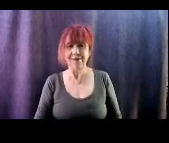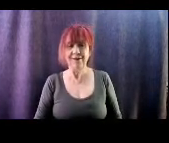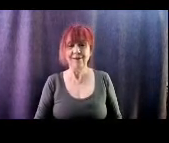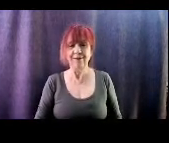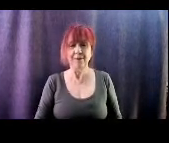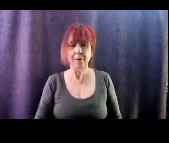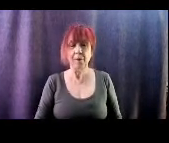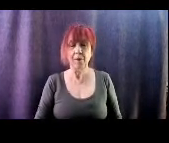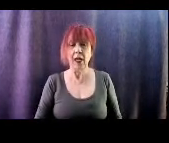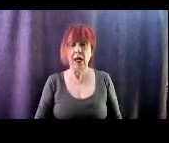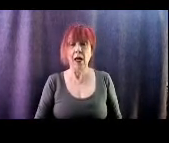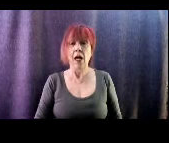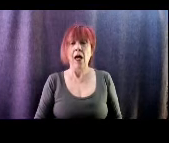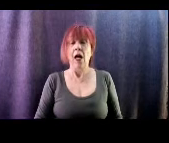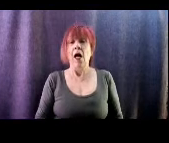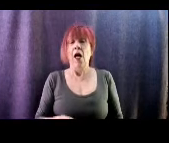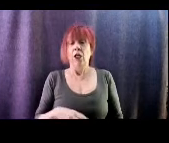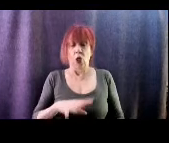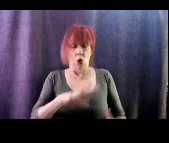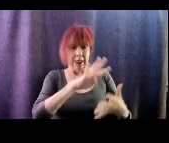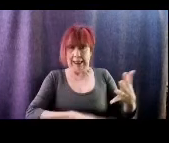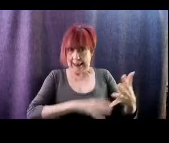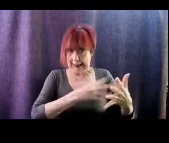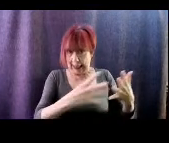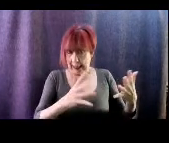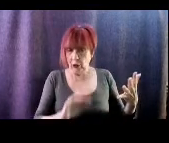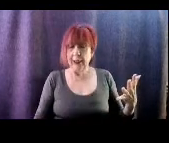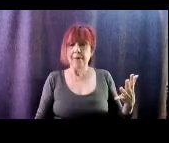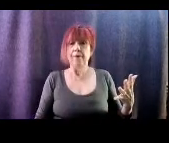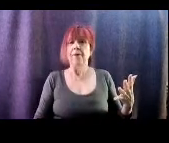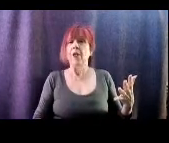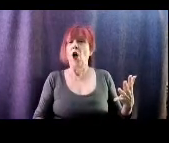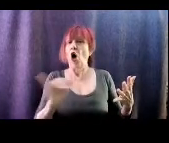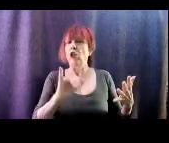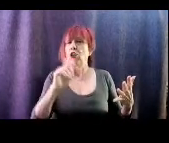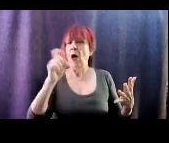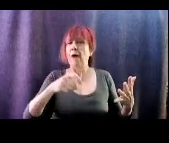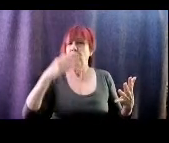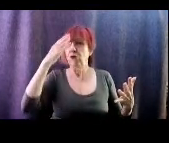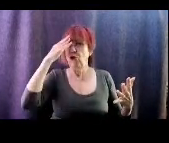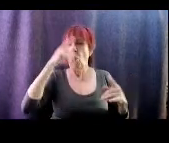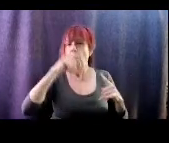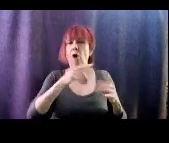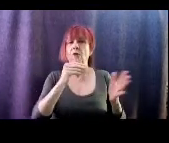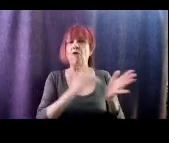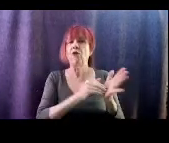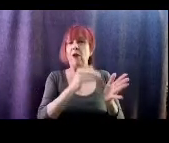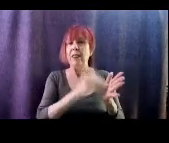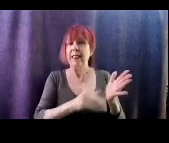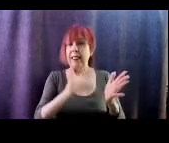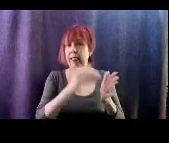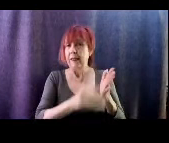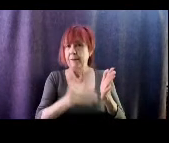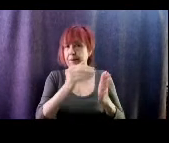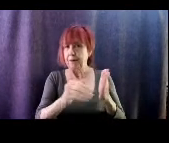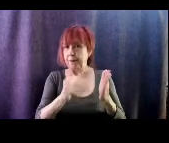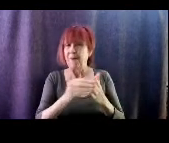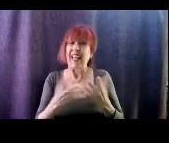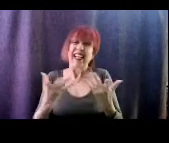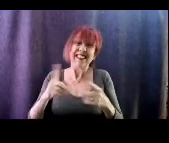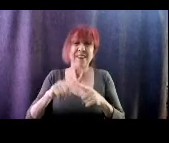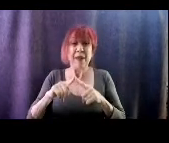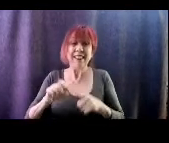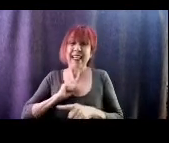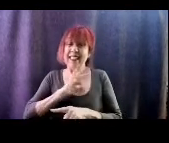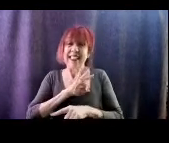When you talk about scheduling, also, we have to talk about frequency, okay? A lot of times it depends on staff abilities